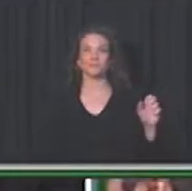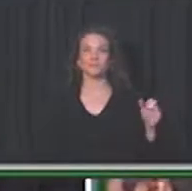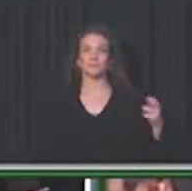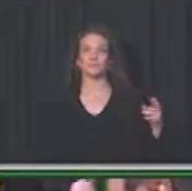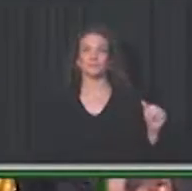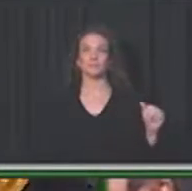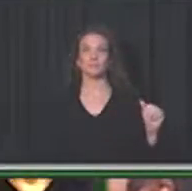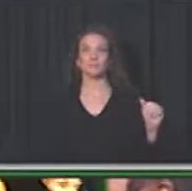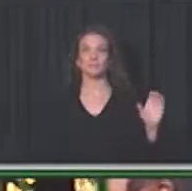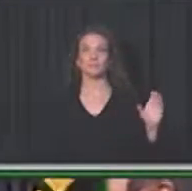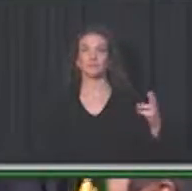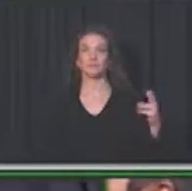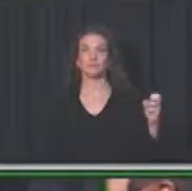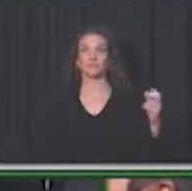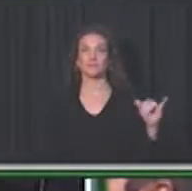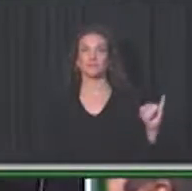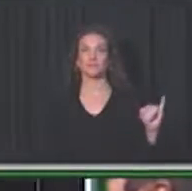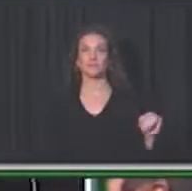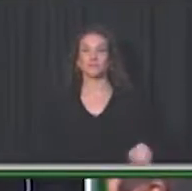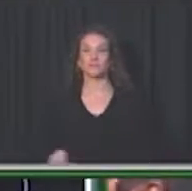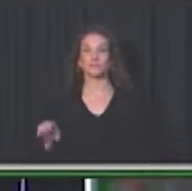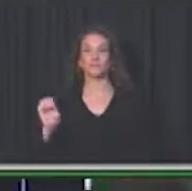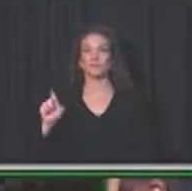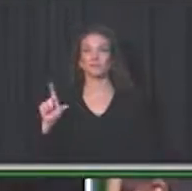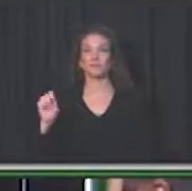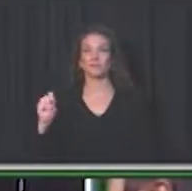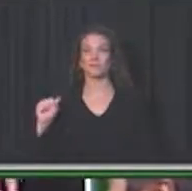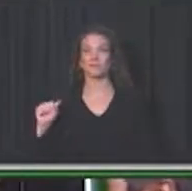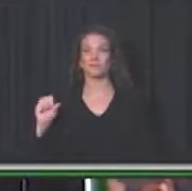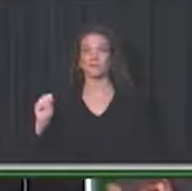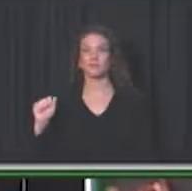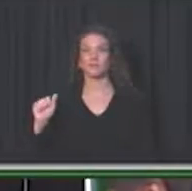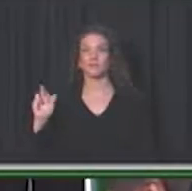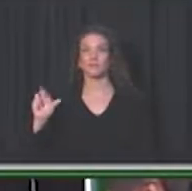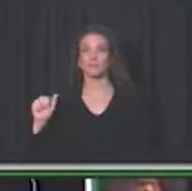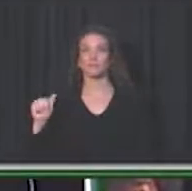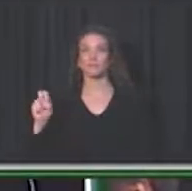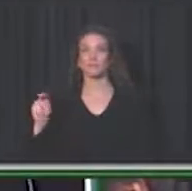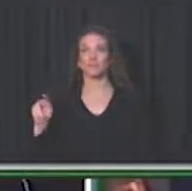Chachi. Elisa Zamorano.